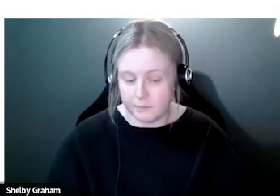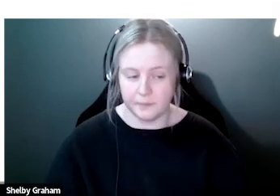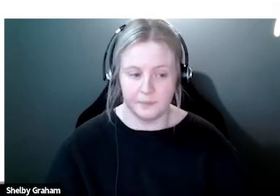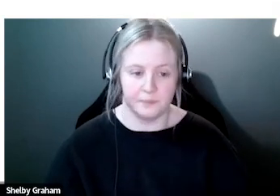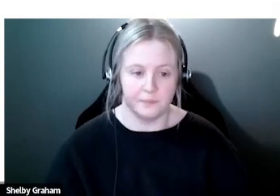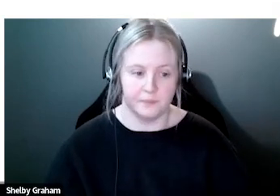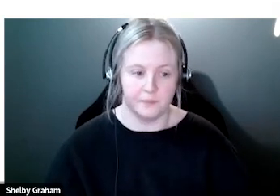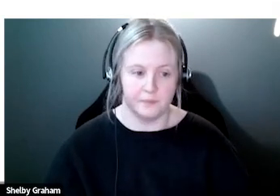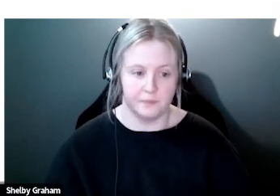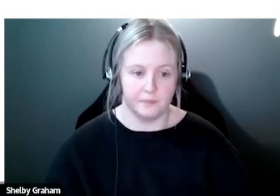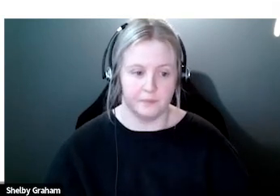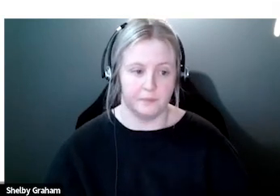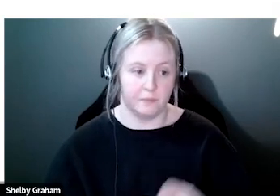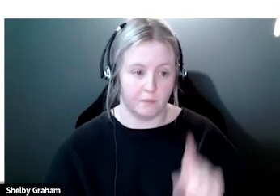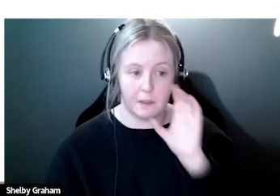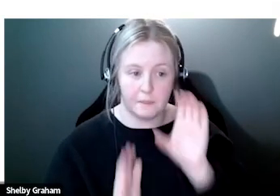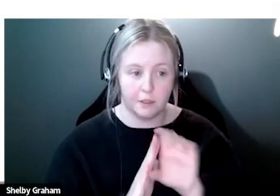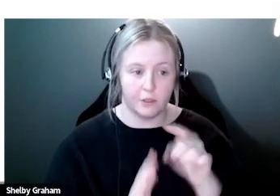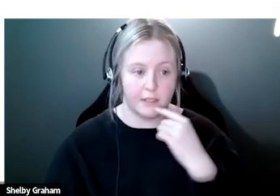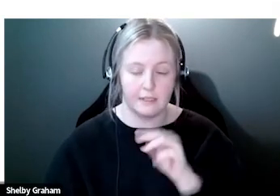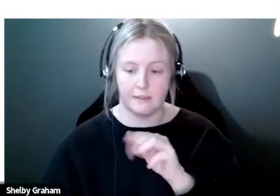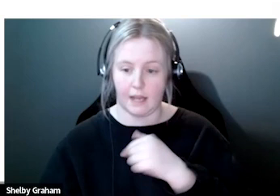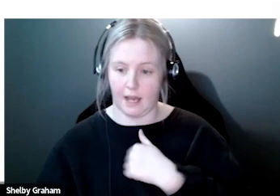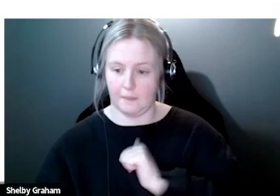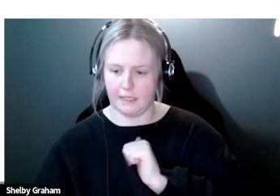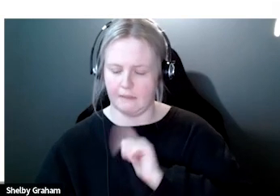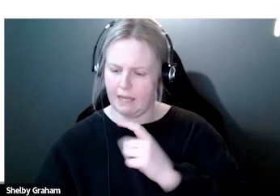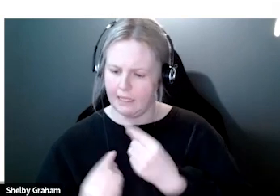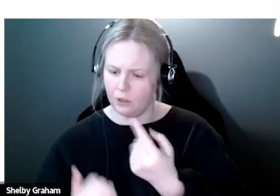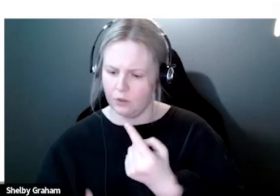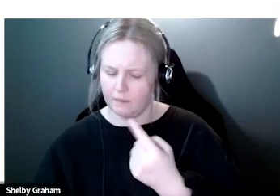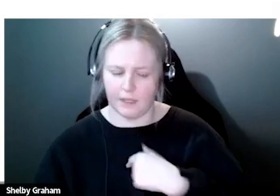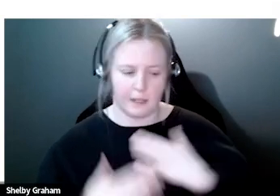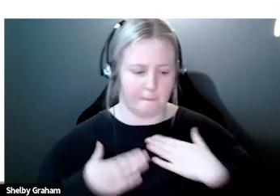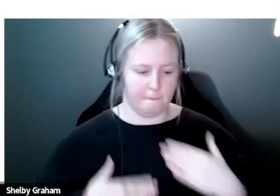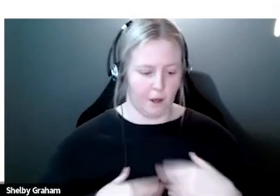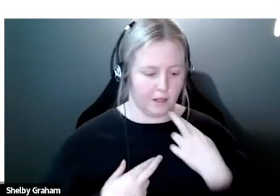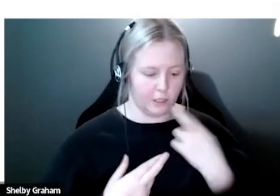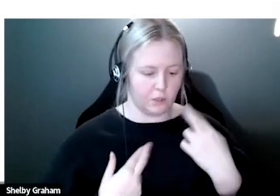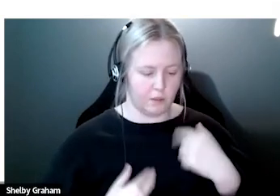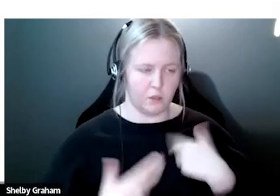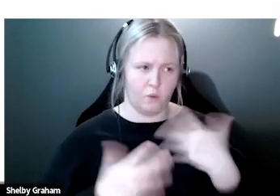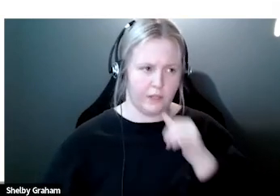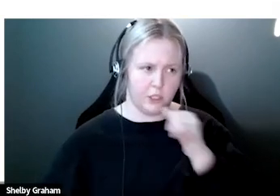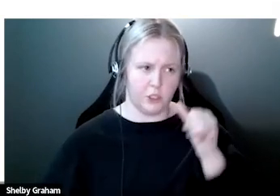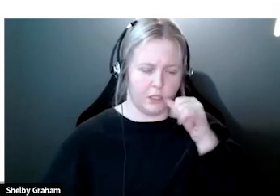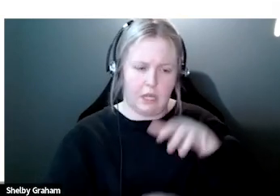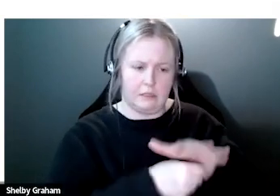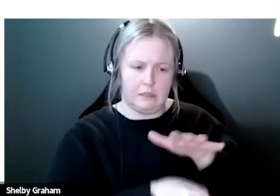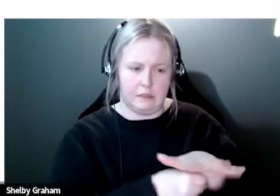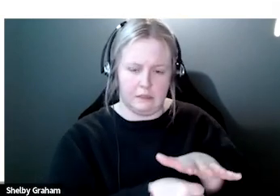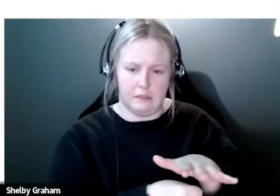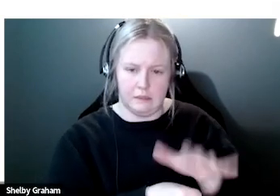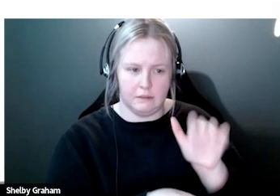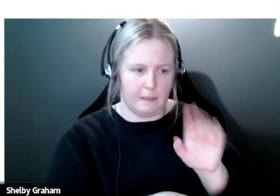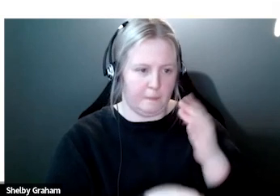There's an image that says, me, I need to do a thing. Body, you did a thing yesterday and that's enough things. When I think about the window